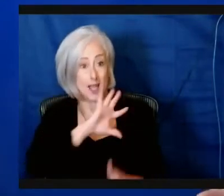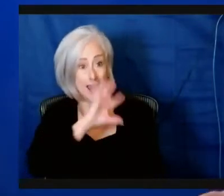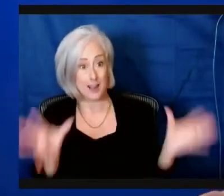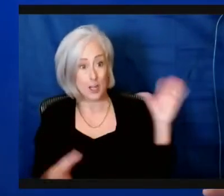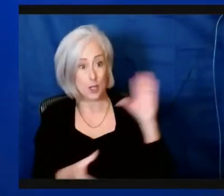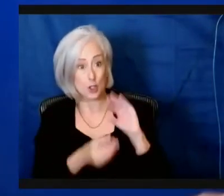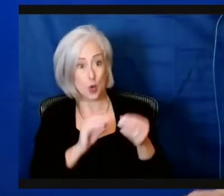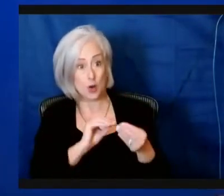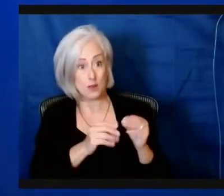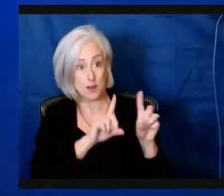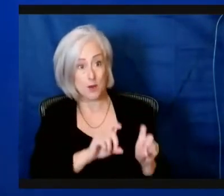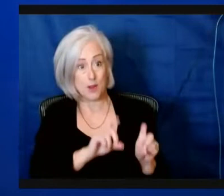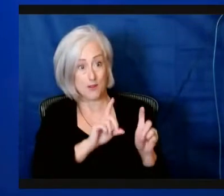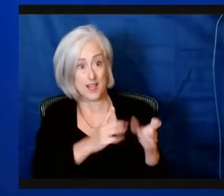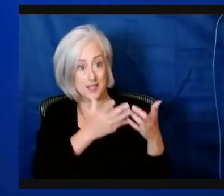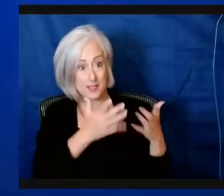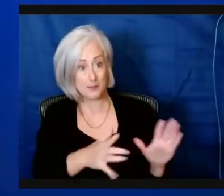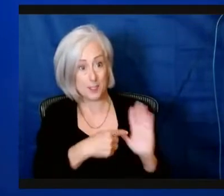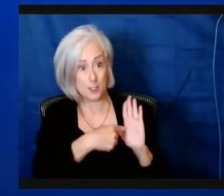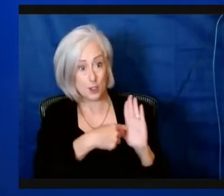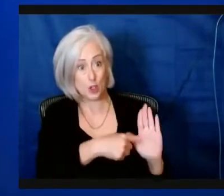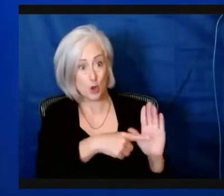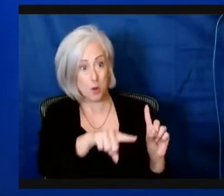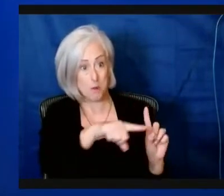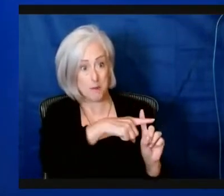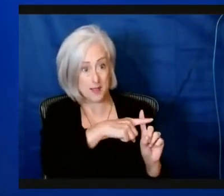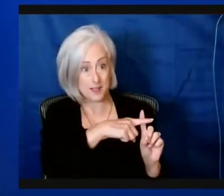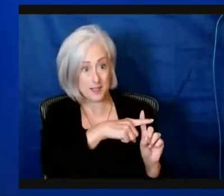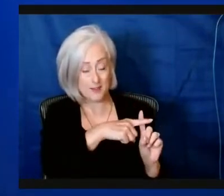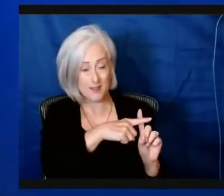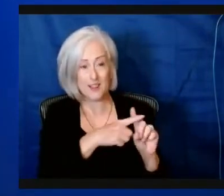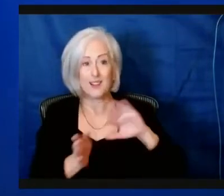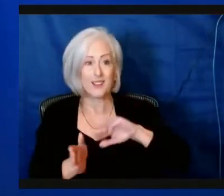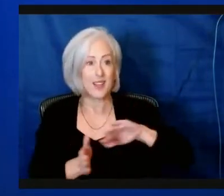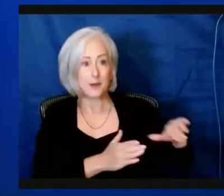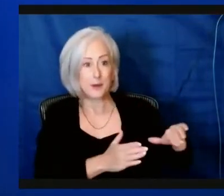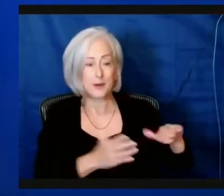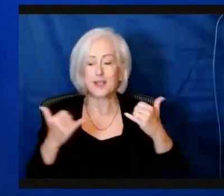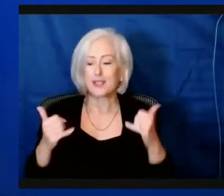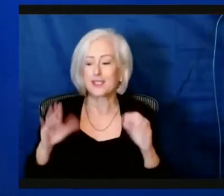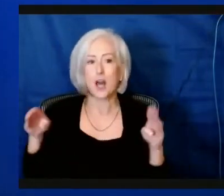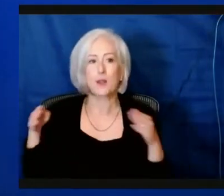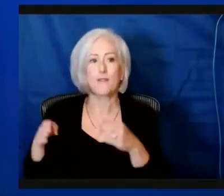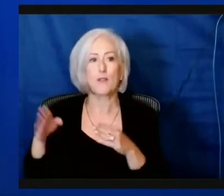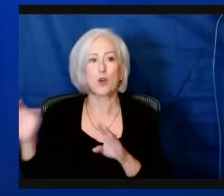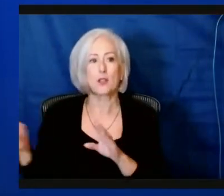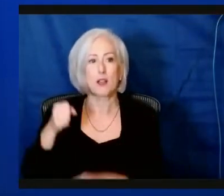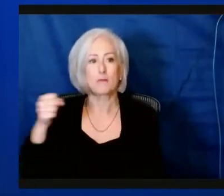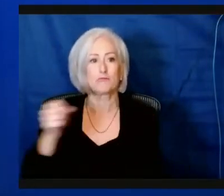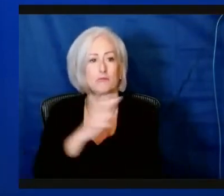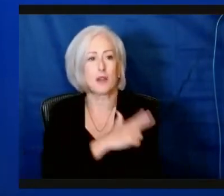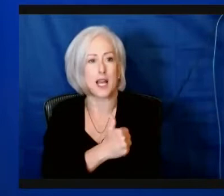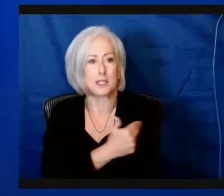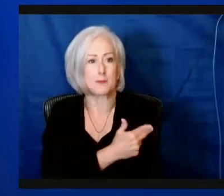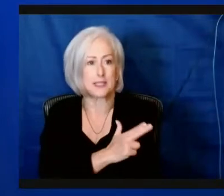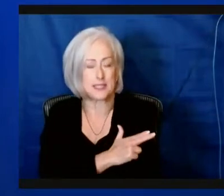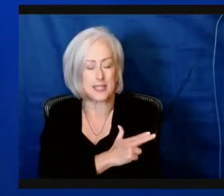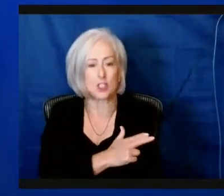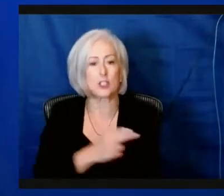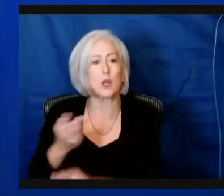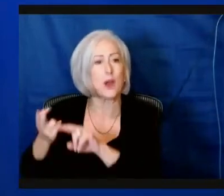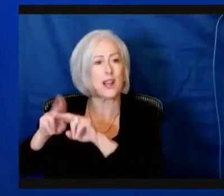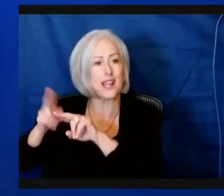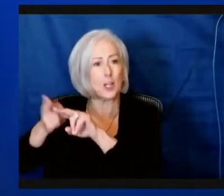were positive to hospitalizations as the bigger sense of what a wave is. There was a mild rise in hospitalizations, nothing like it had been in the Delta, the